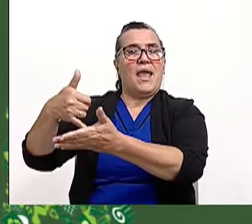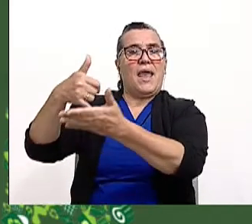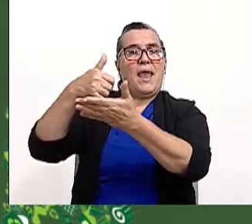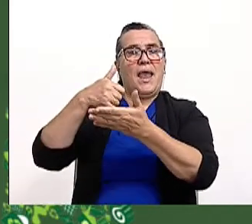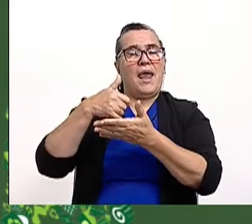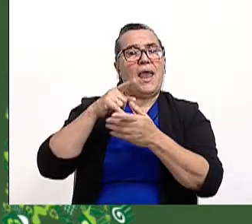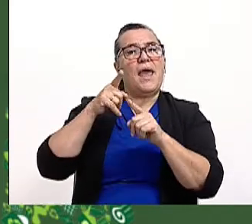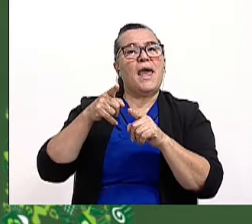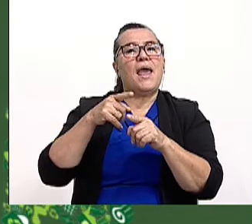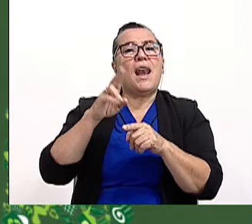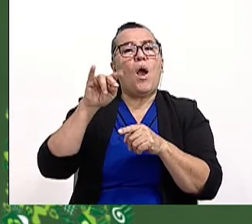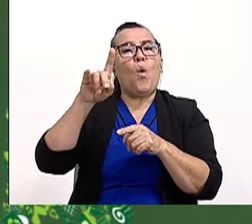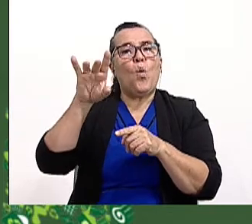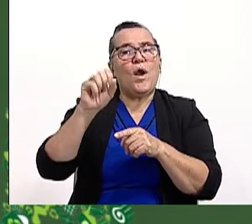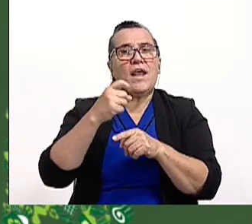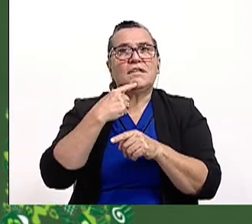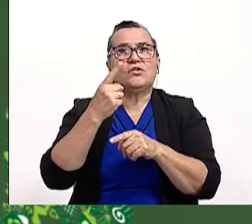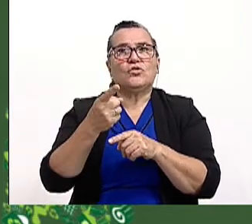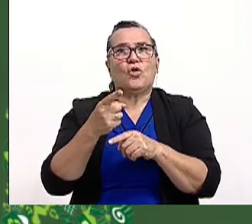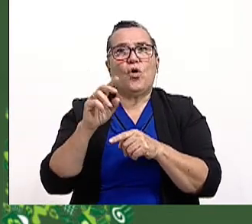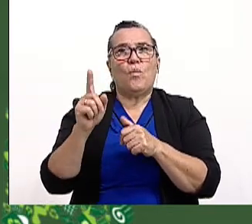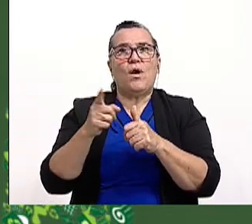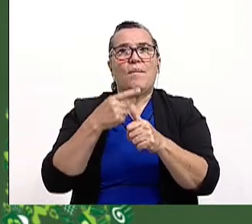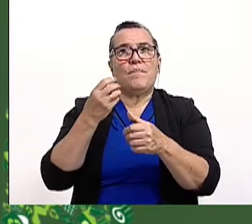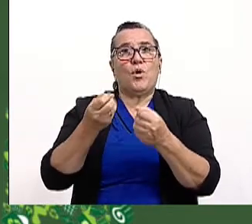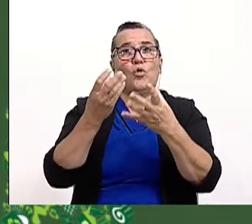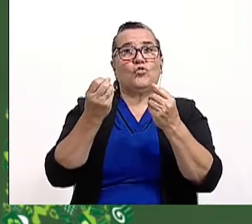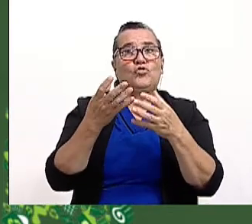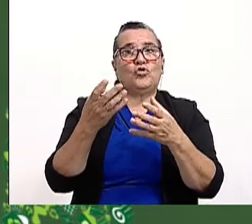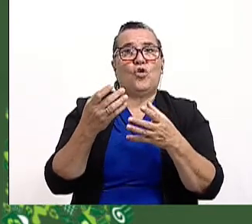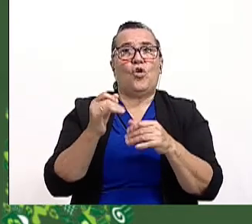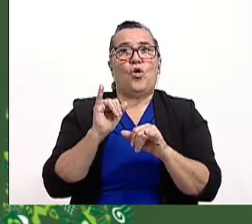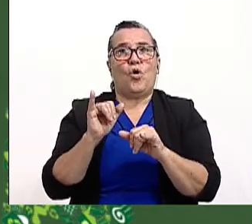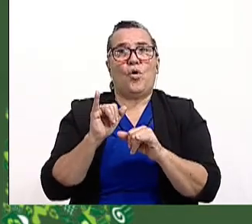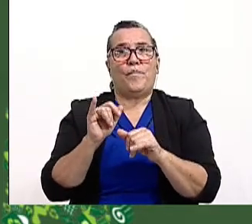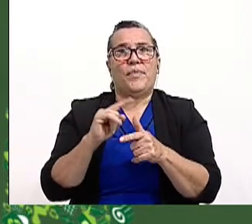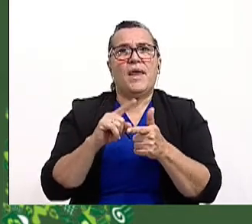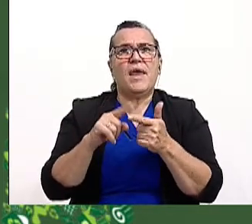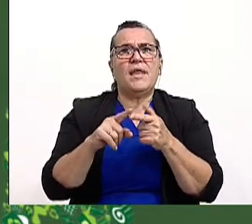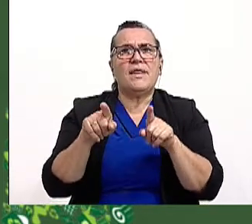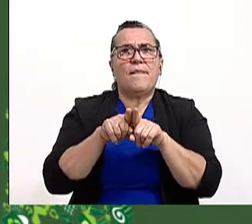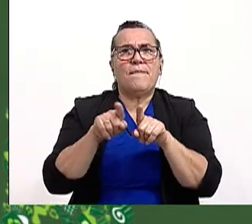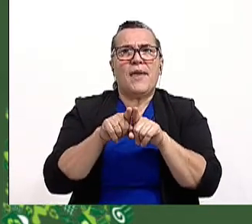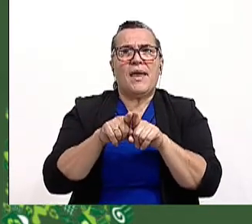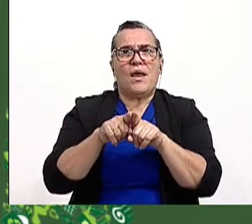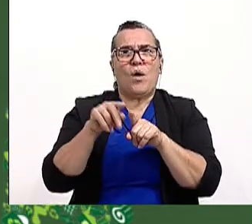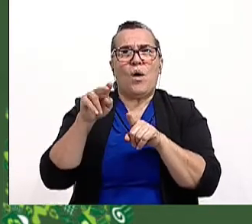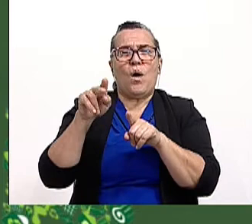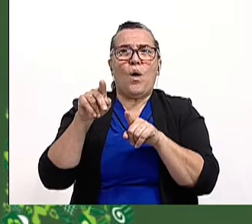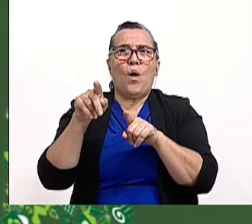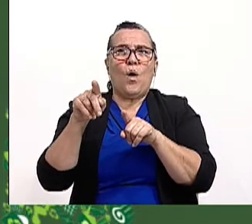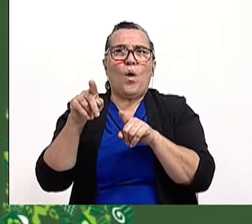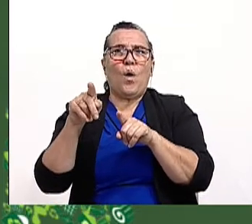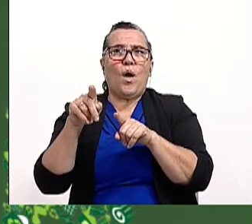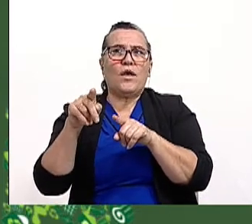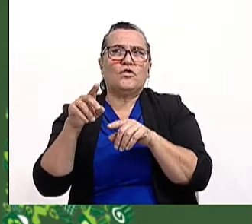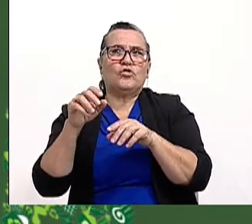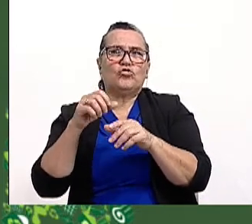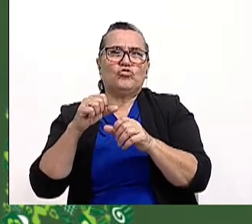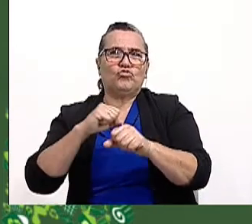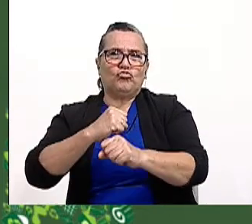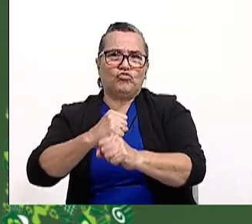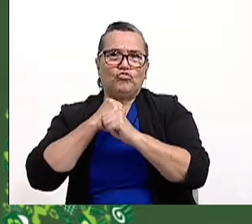UNESCO, United Nations Educational, Scientific, and Cultural Organization, solidifying their